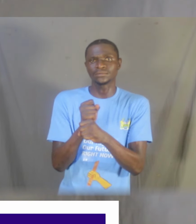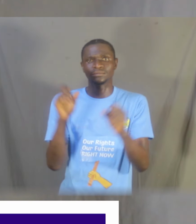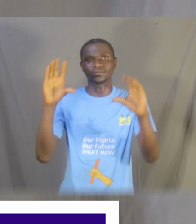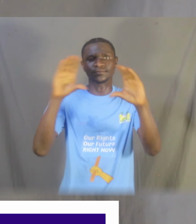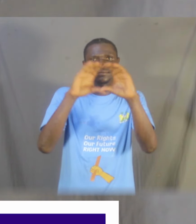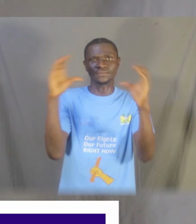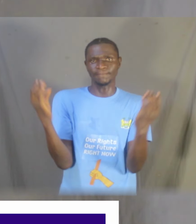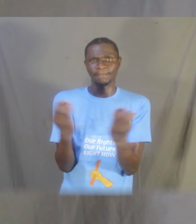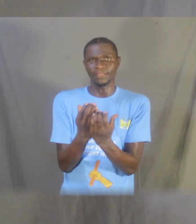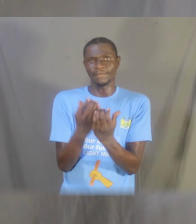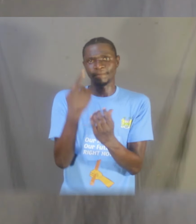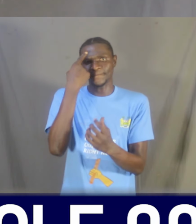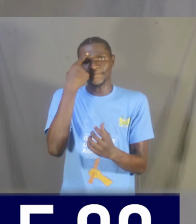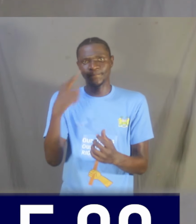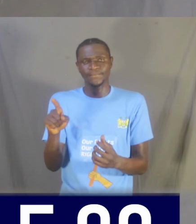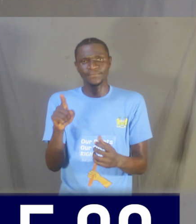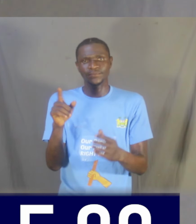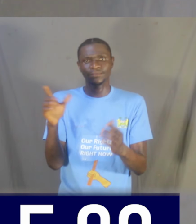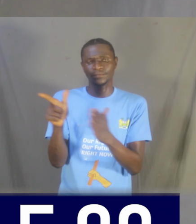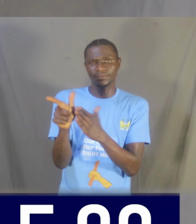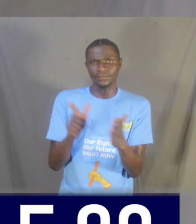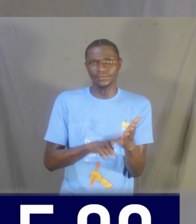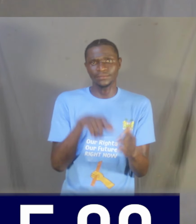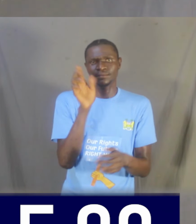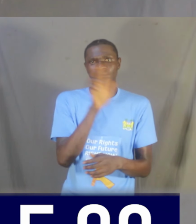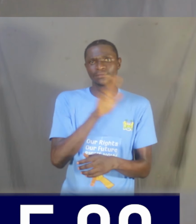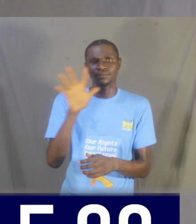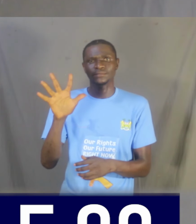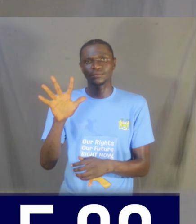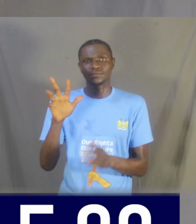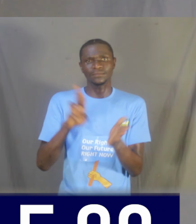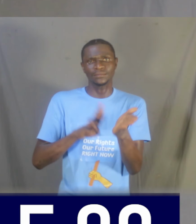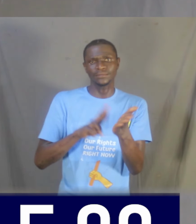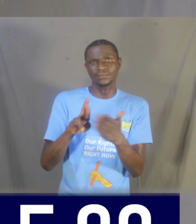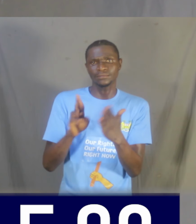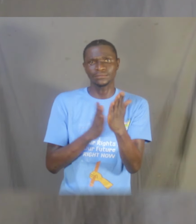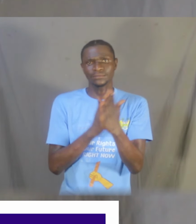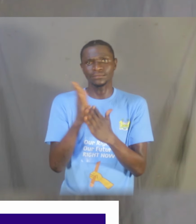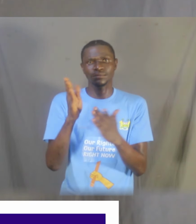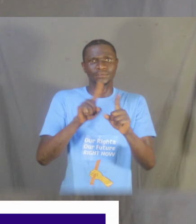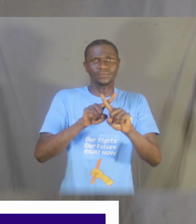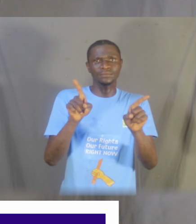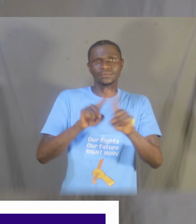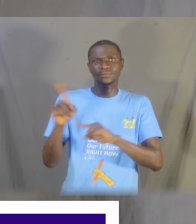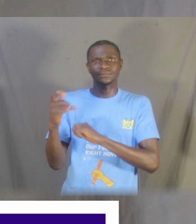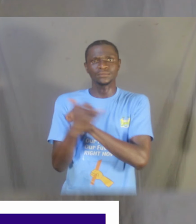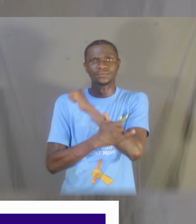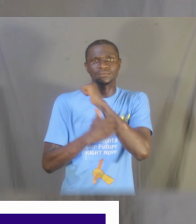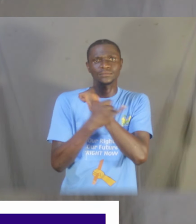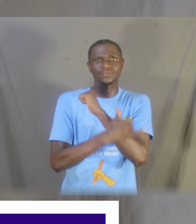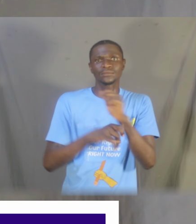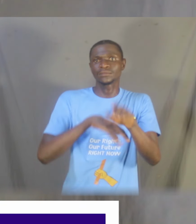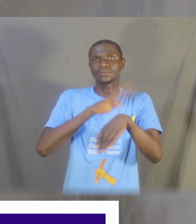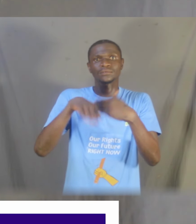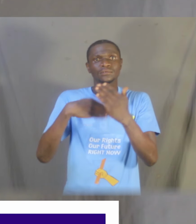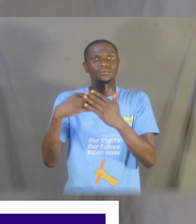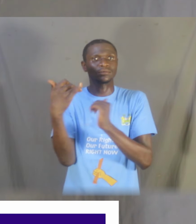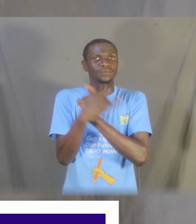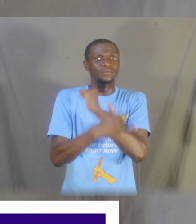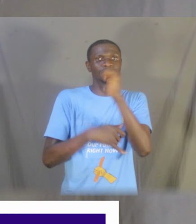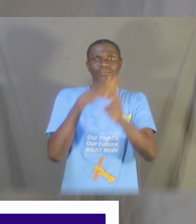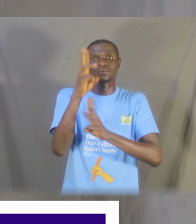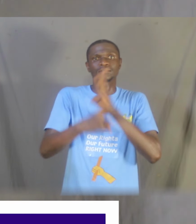fulfilling obligations. Article 38. Relationship with other bodies. Establish cooperative relations between the